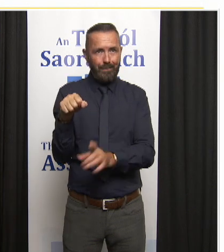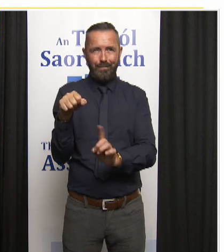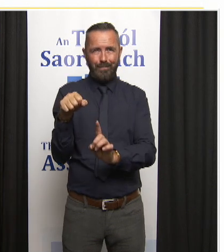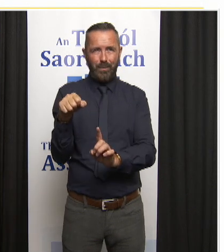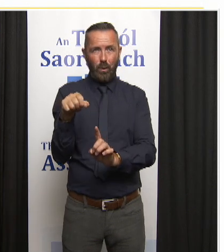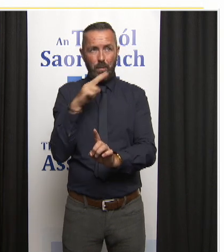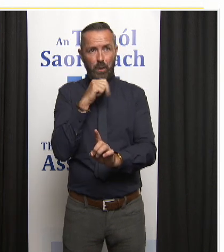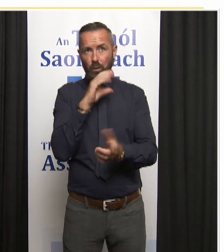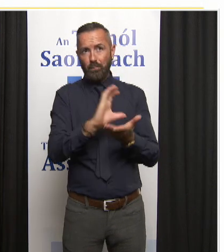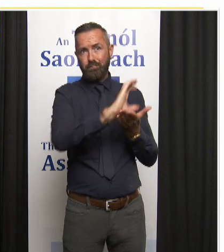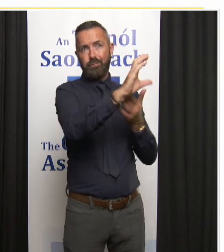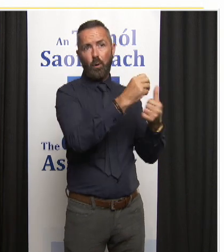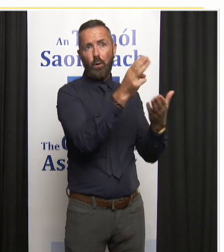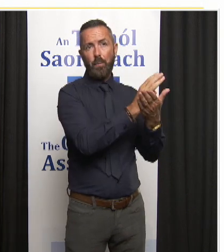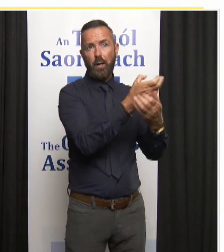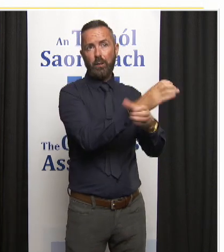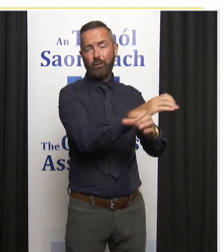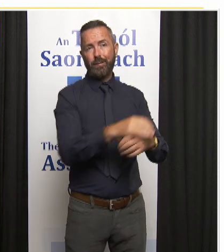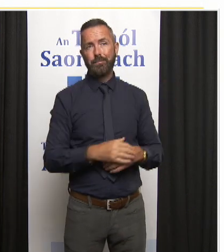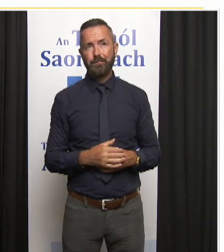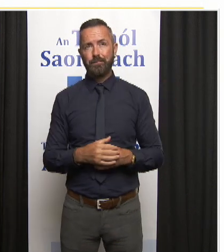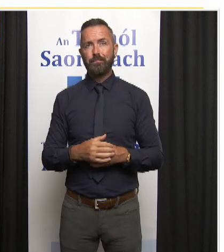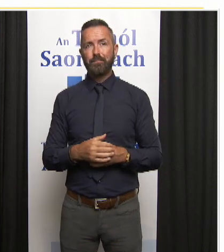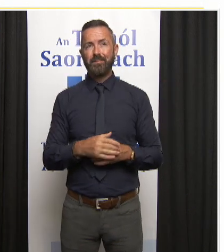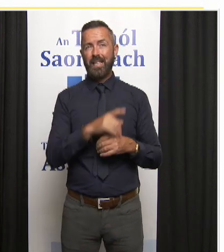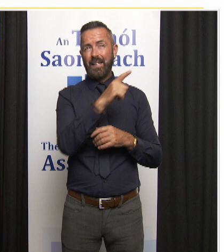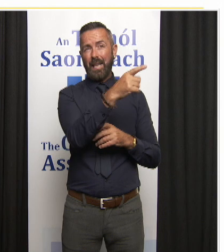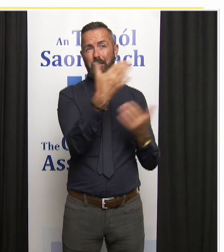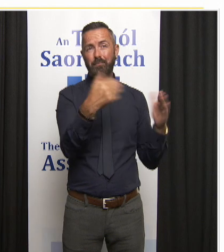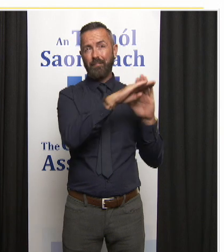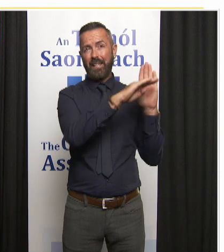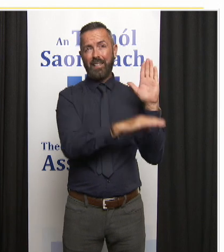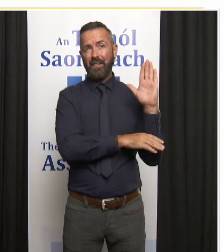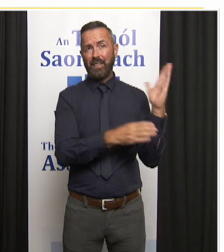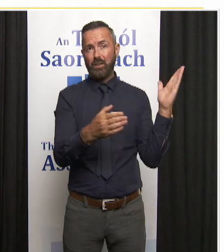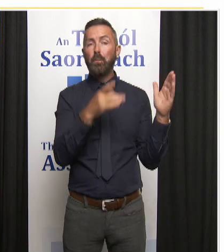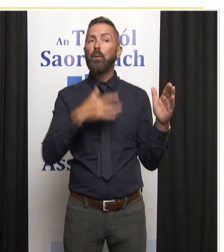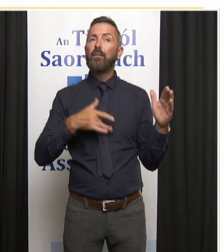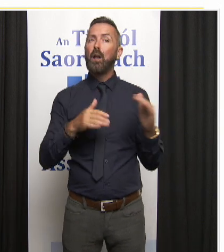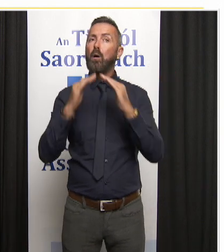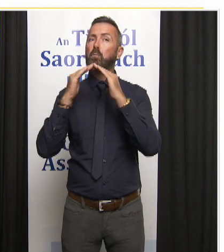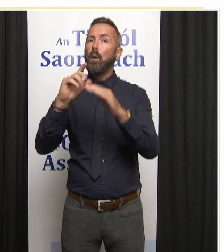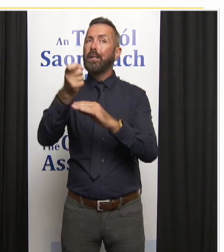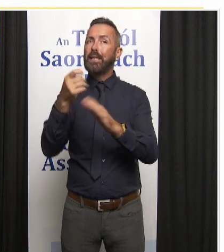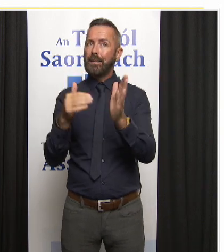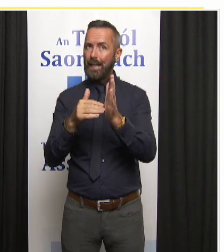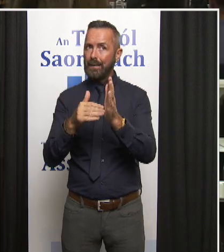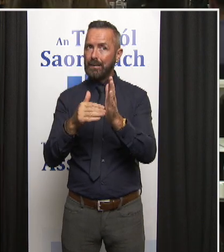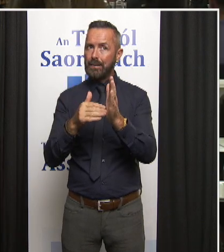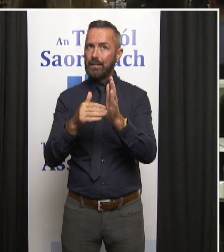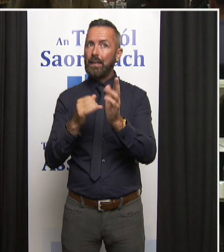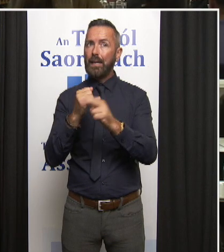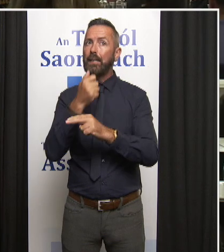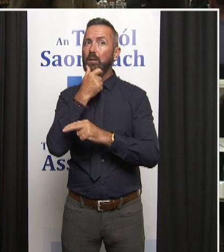country. But we did say that property tax could probably stay in Dublin, and then motor tax could be redistributed